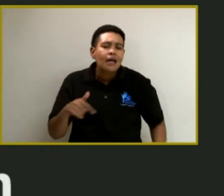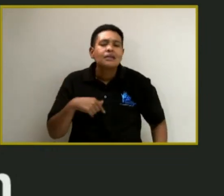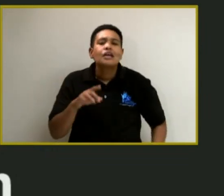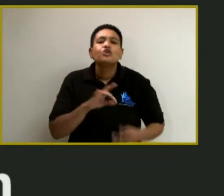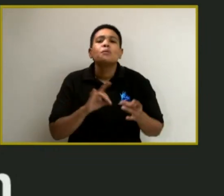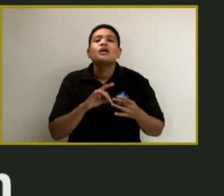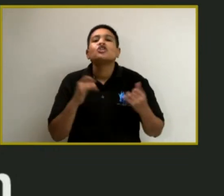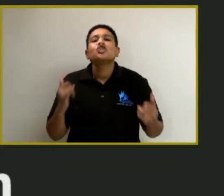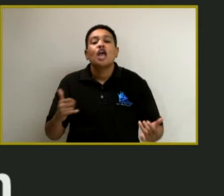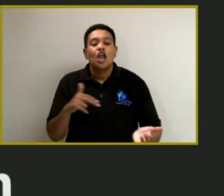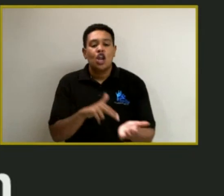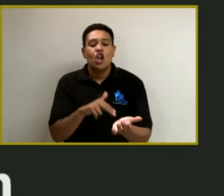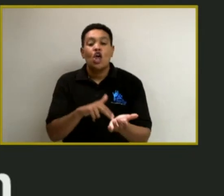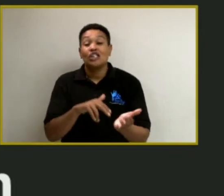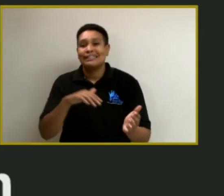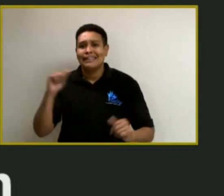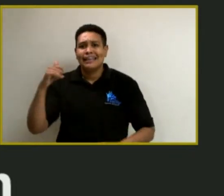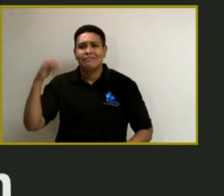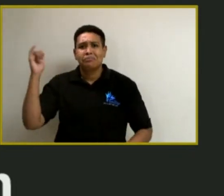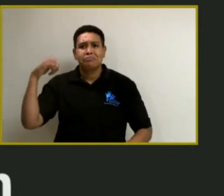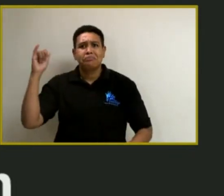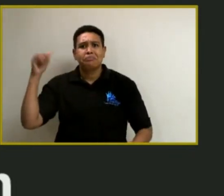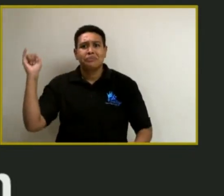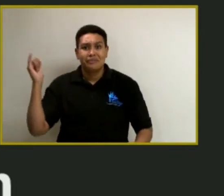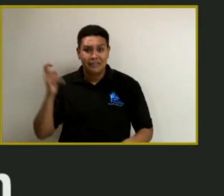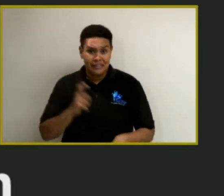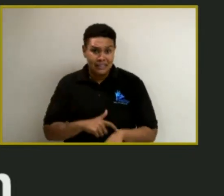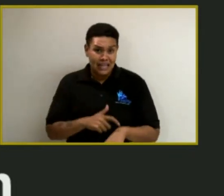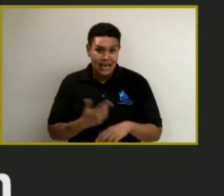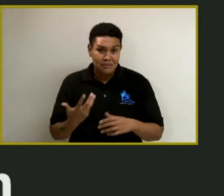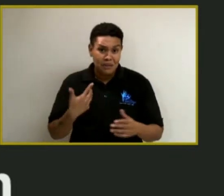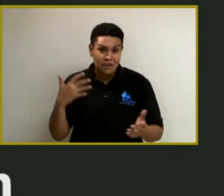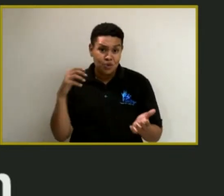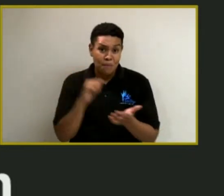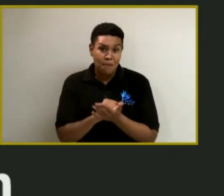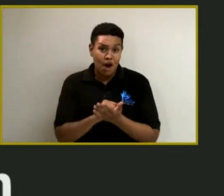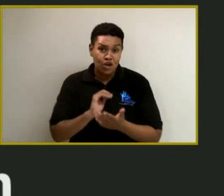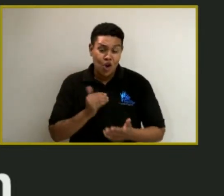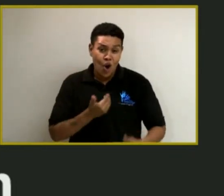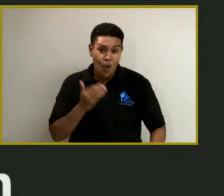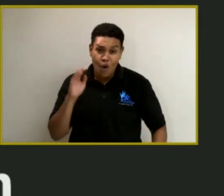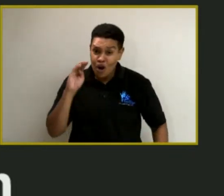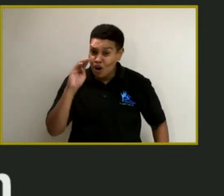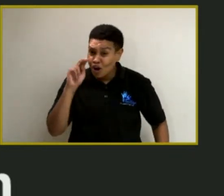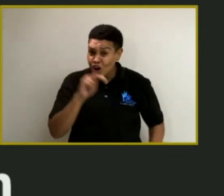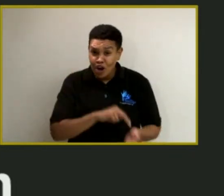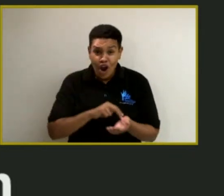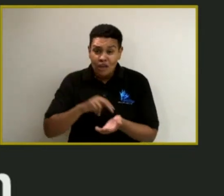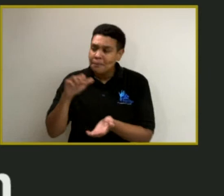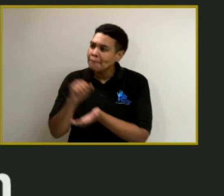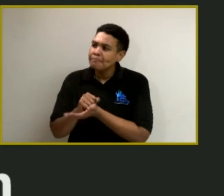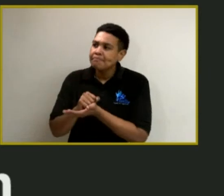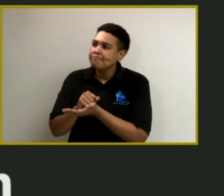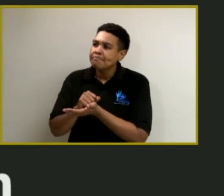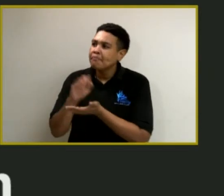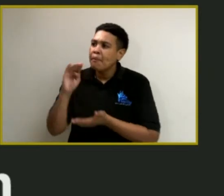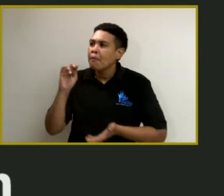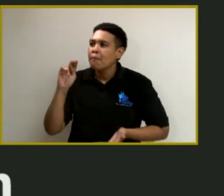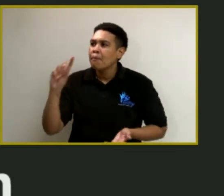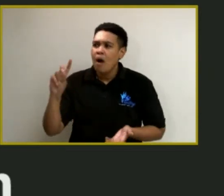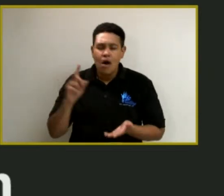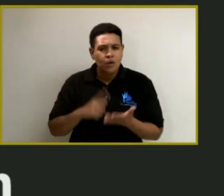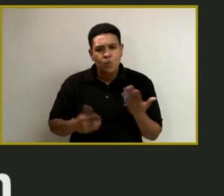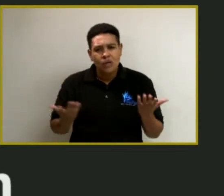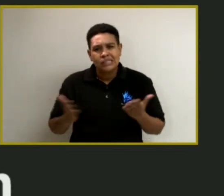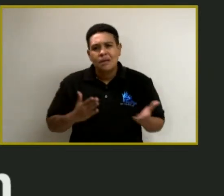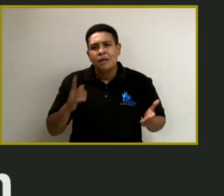today nurses leaving. Is it time to maybe bond our nurses again? I don't know. I'm just asking, what is the plan to cope with that